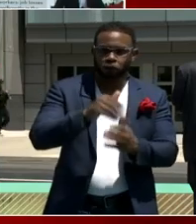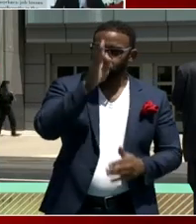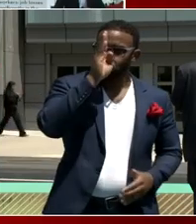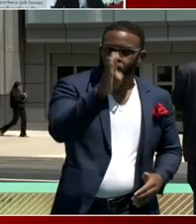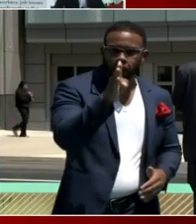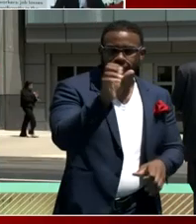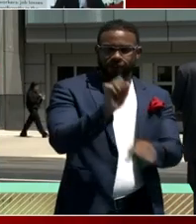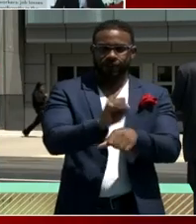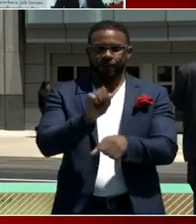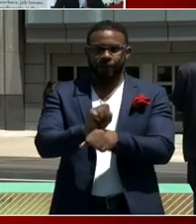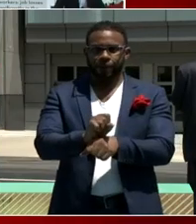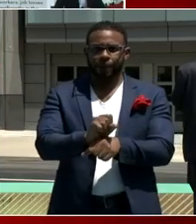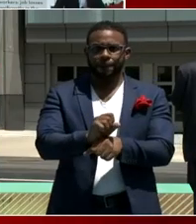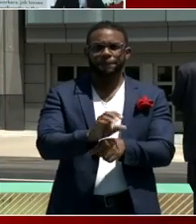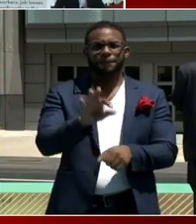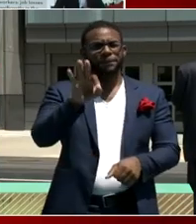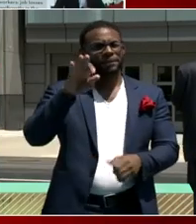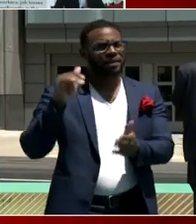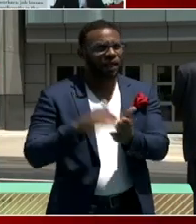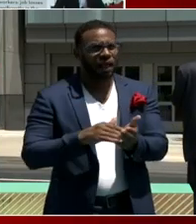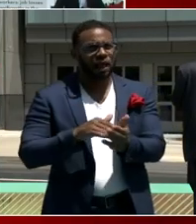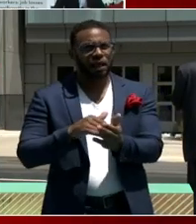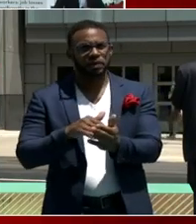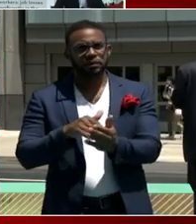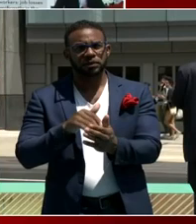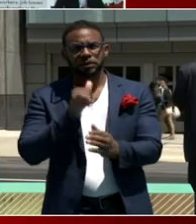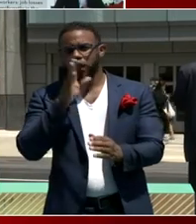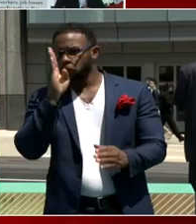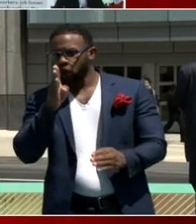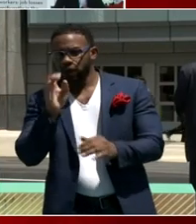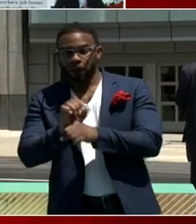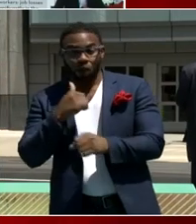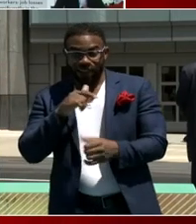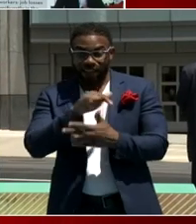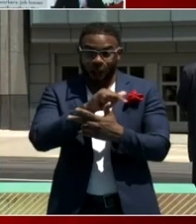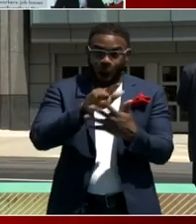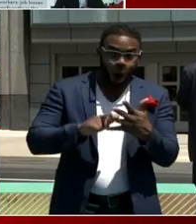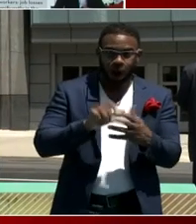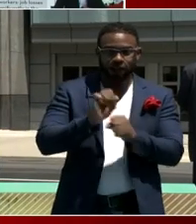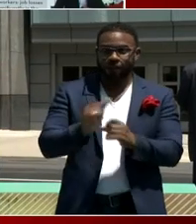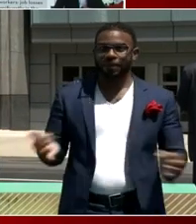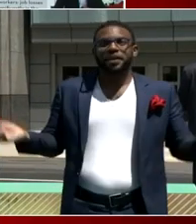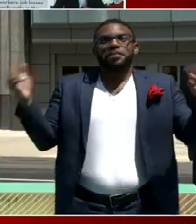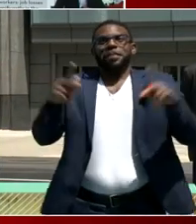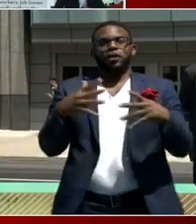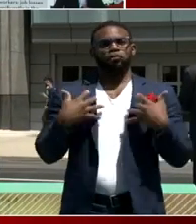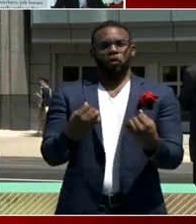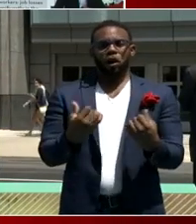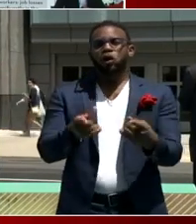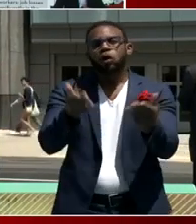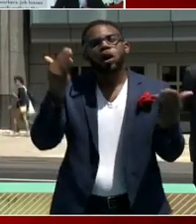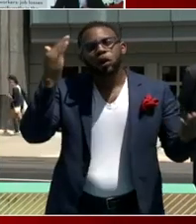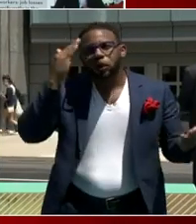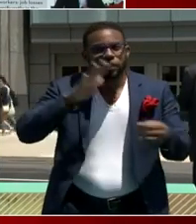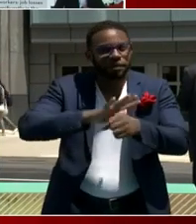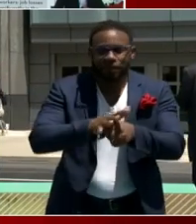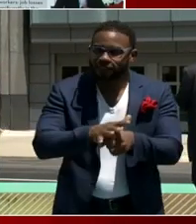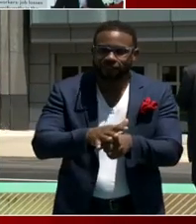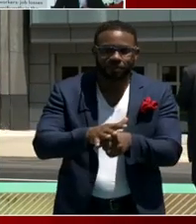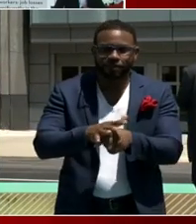direct jobs and 9,000 indirect jobs. We need these jobs to come back. You all know that the